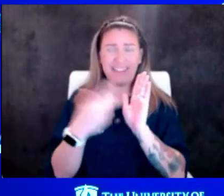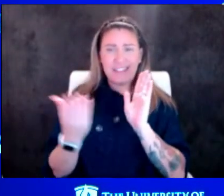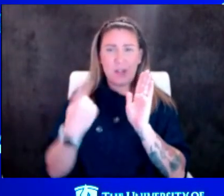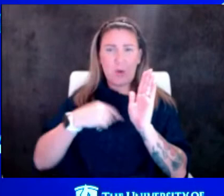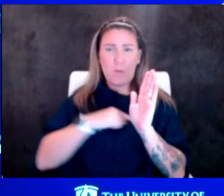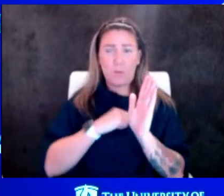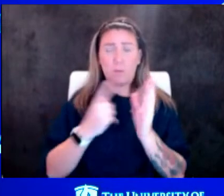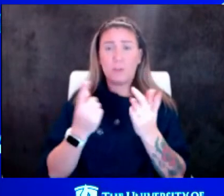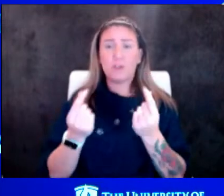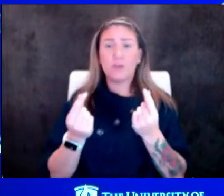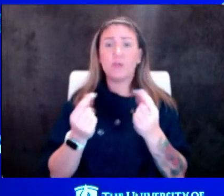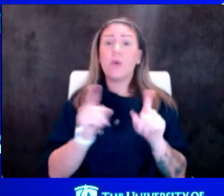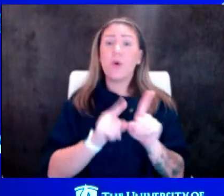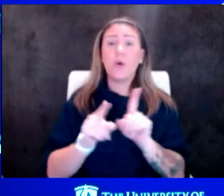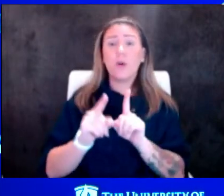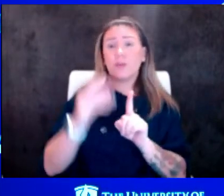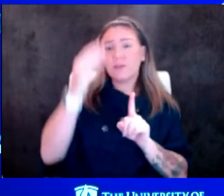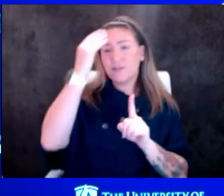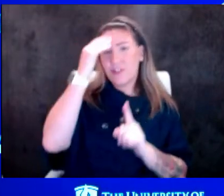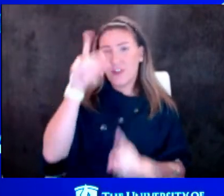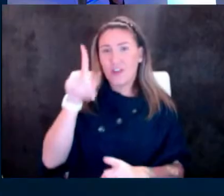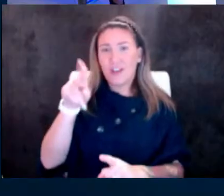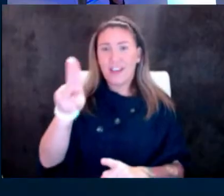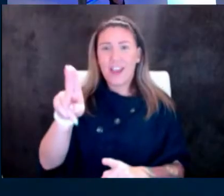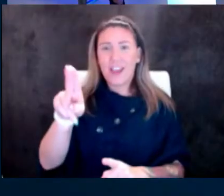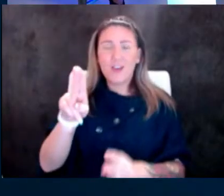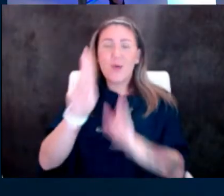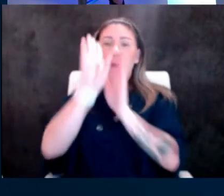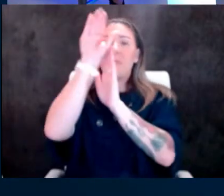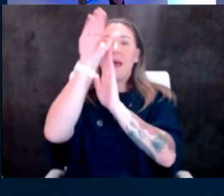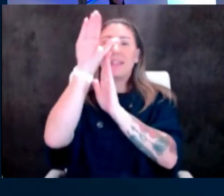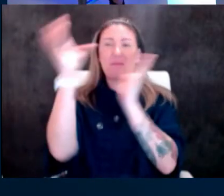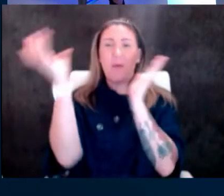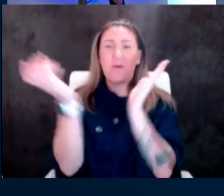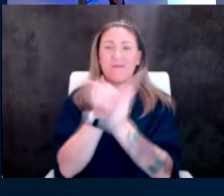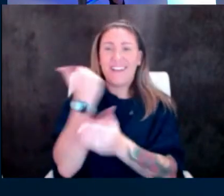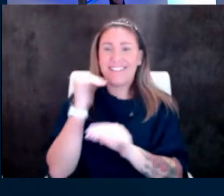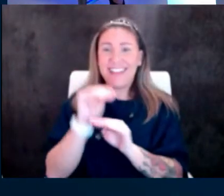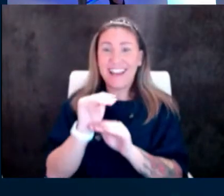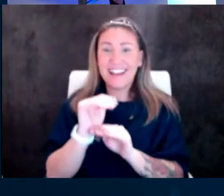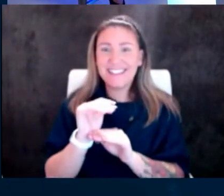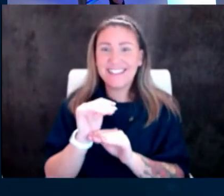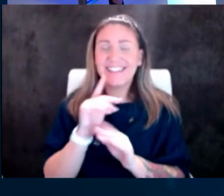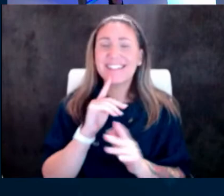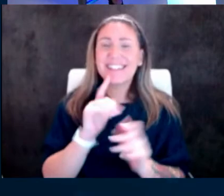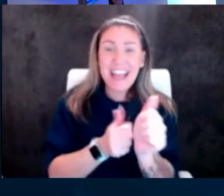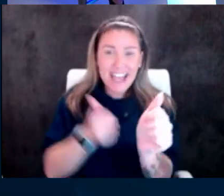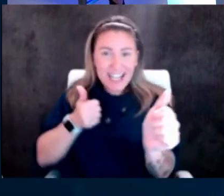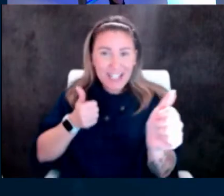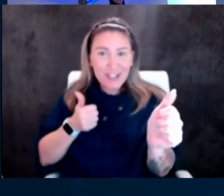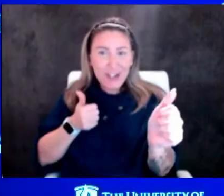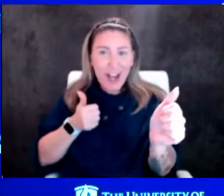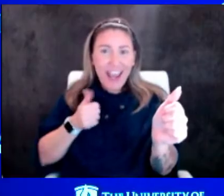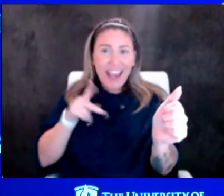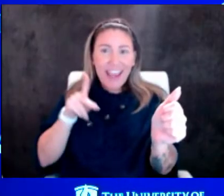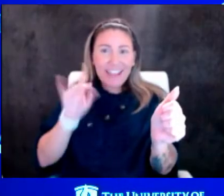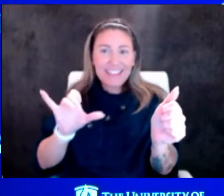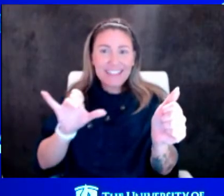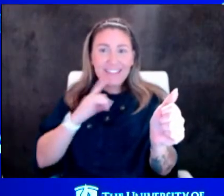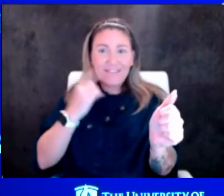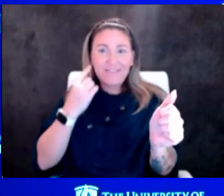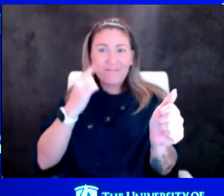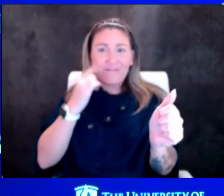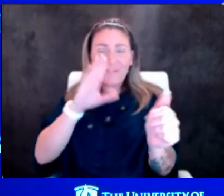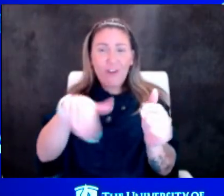know that KU basketball got a win last night. They did get a win so they last trail night against Michigan State. Kentucky now for all-time Division I